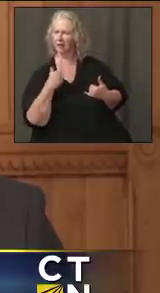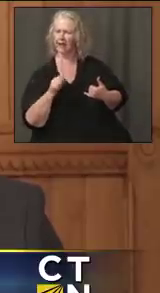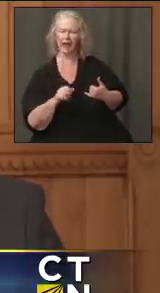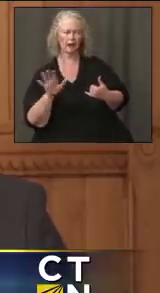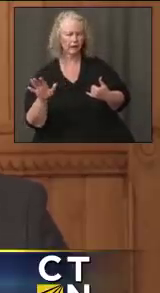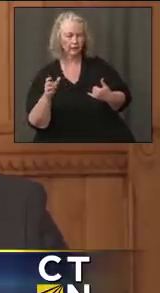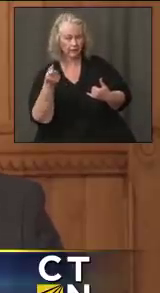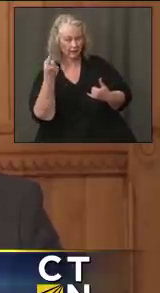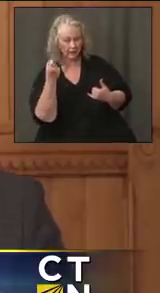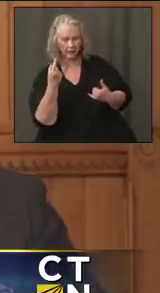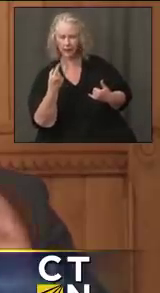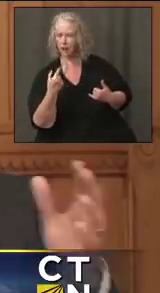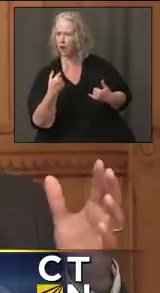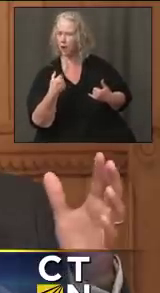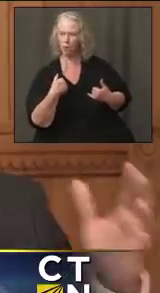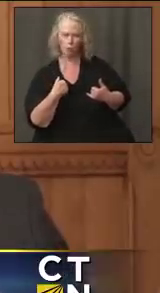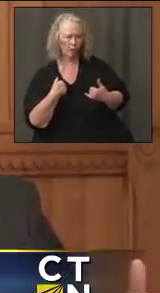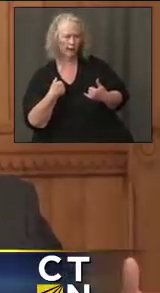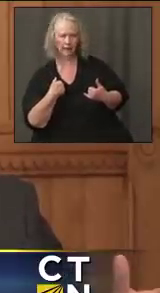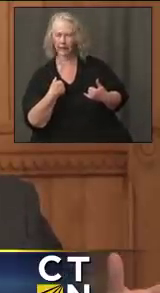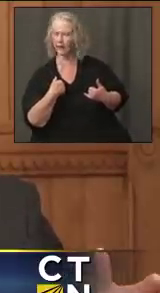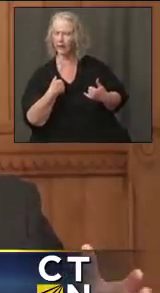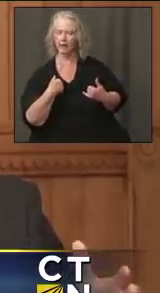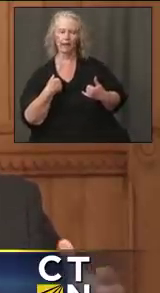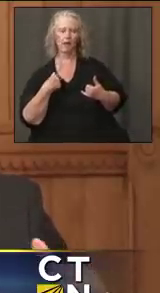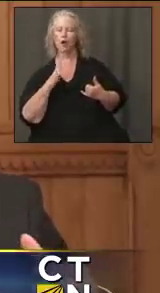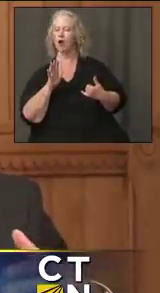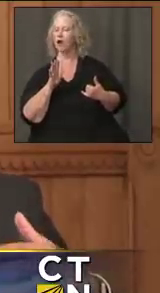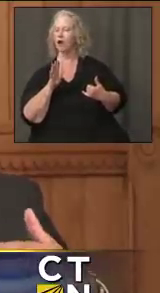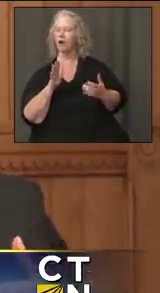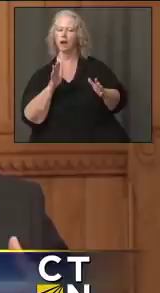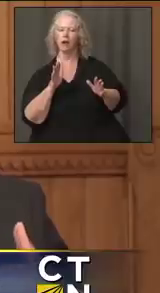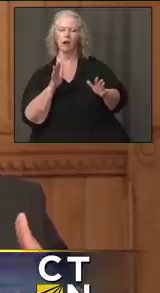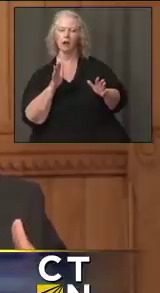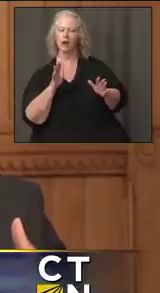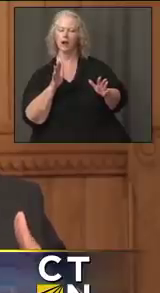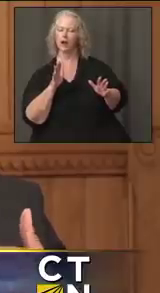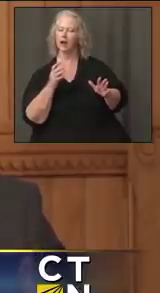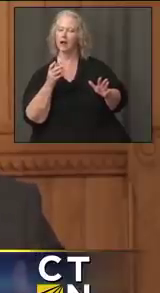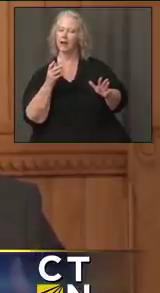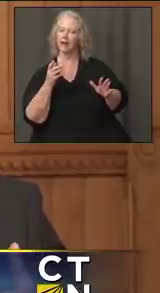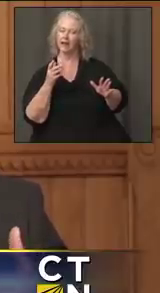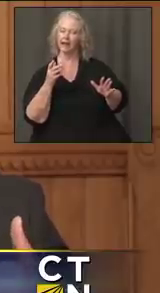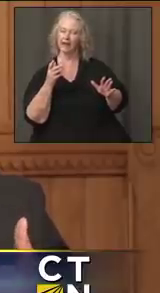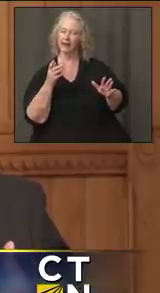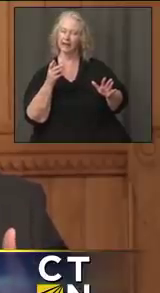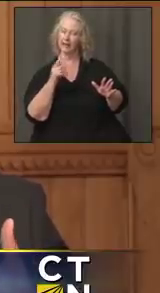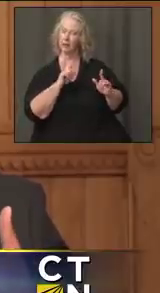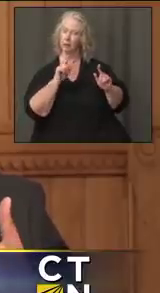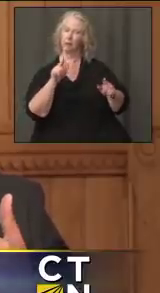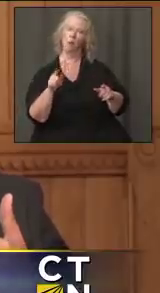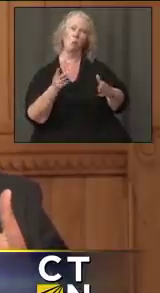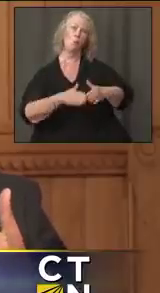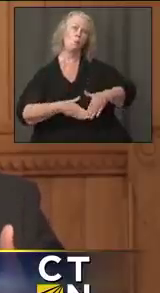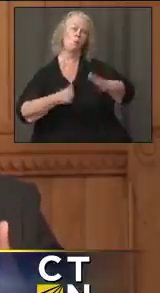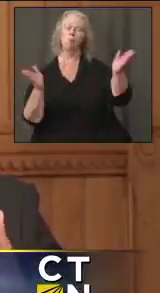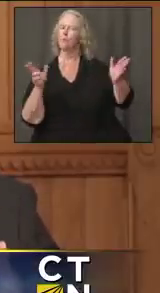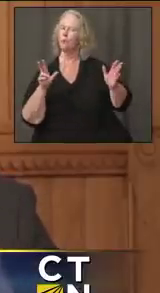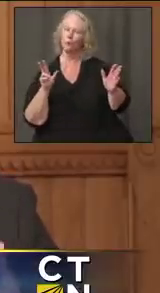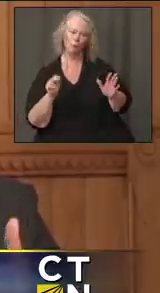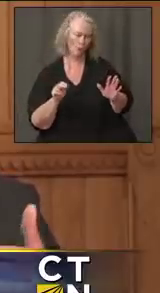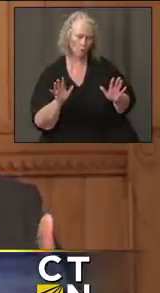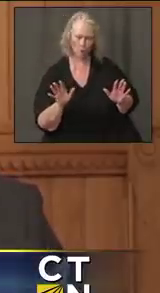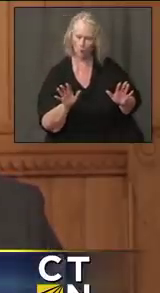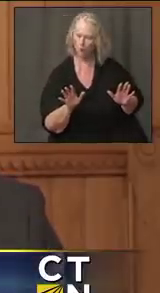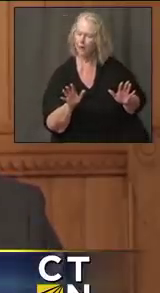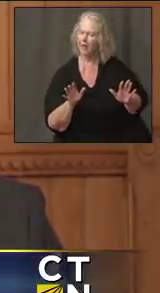clear, we're not going to school prior to COVID. We're still going to have many restrictions. It's not going to be exactly the same